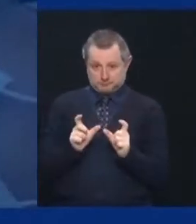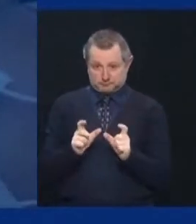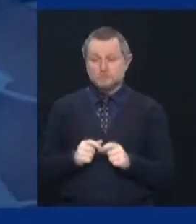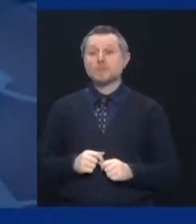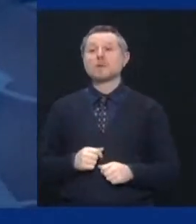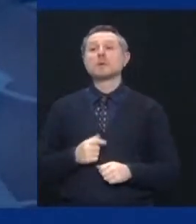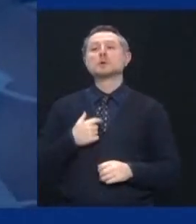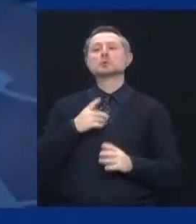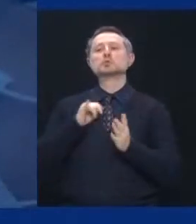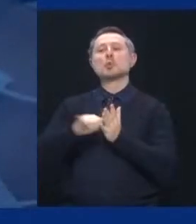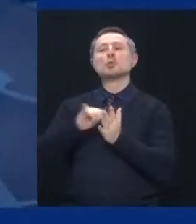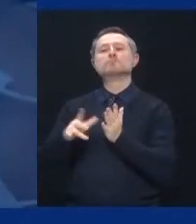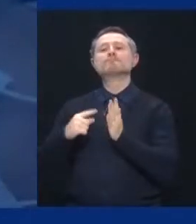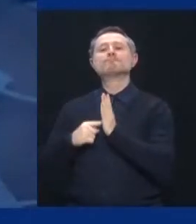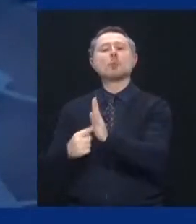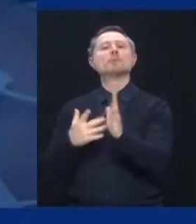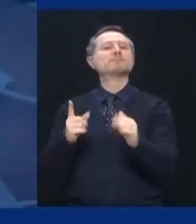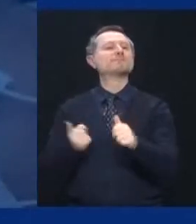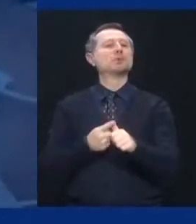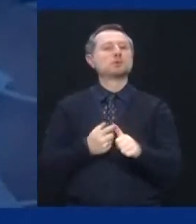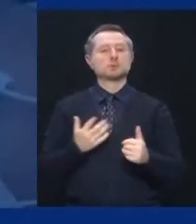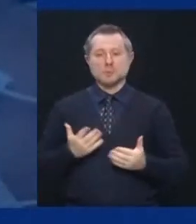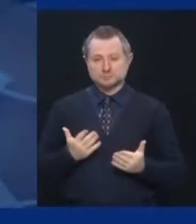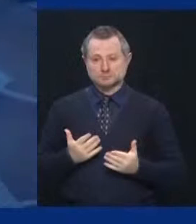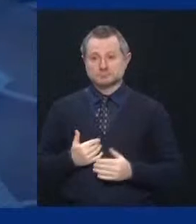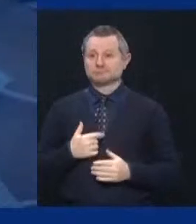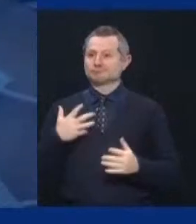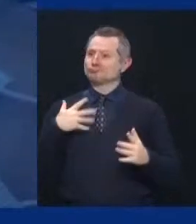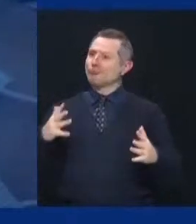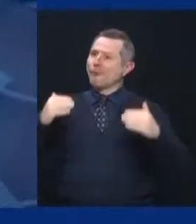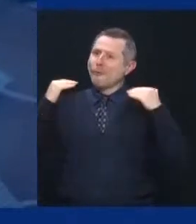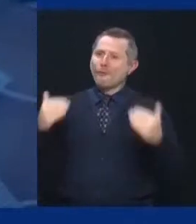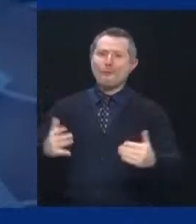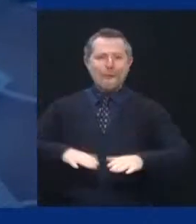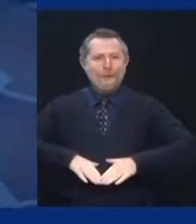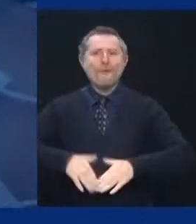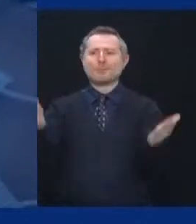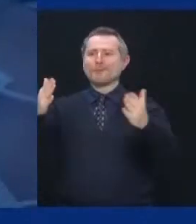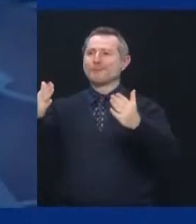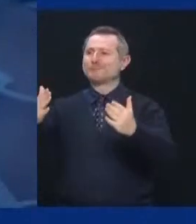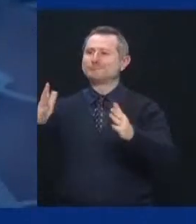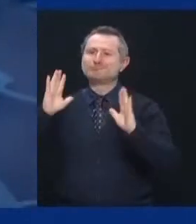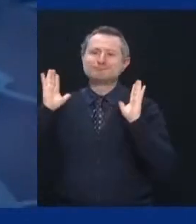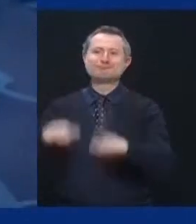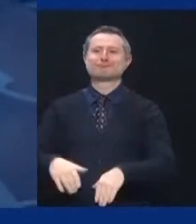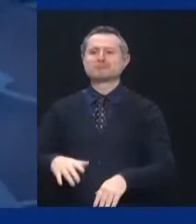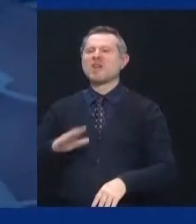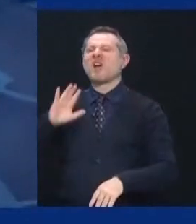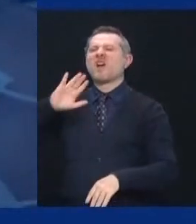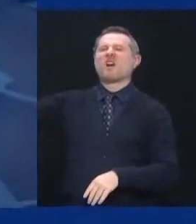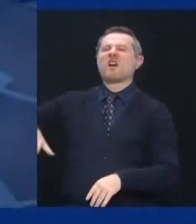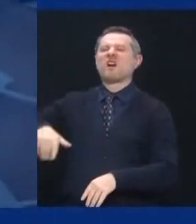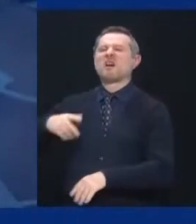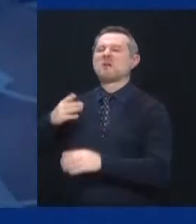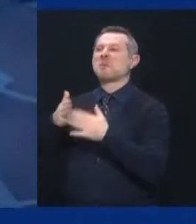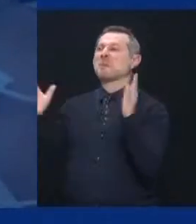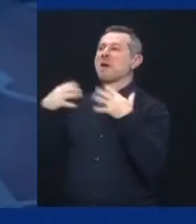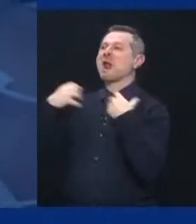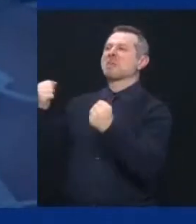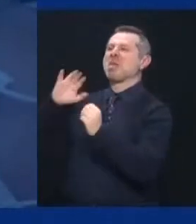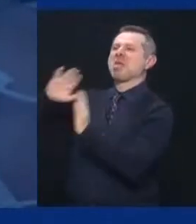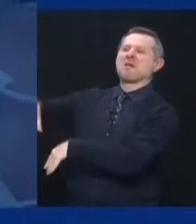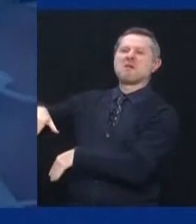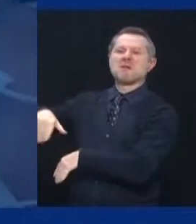it's not a question of reopening the economy or public health. We said from day one it